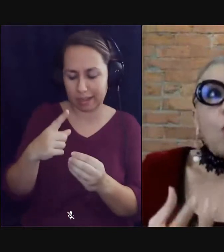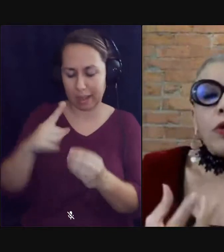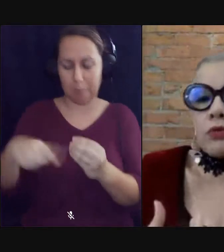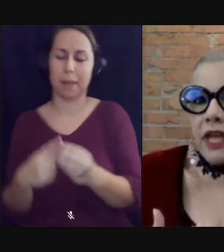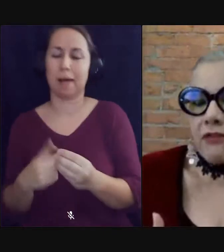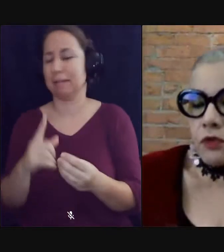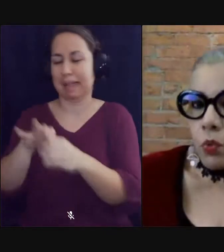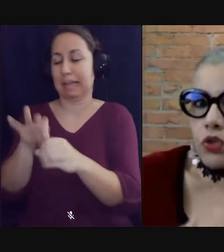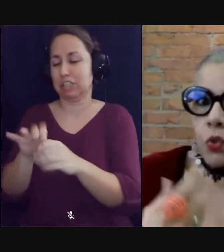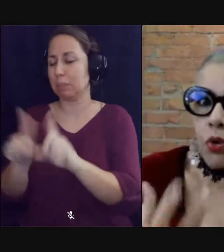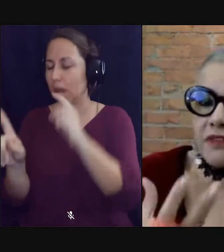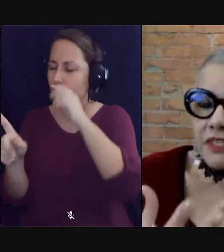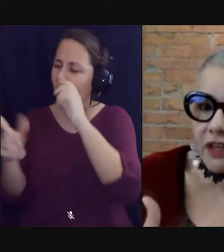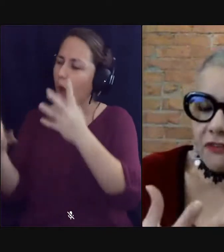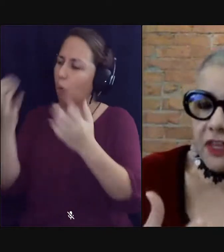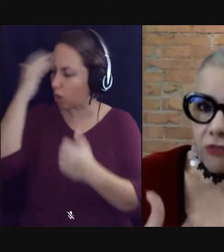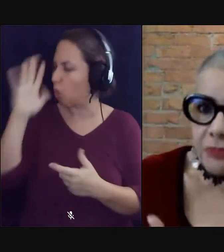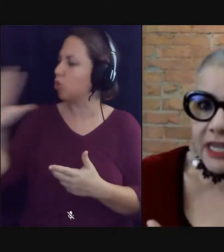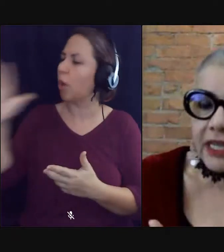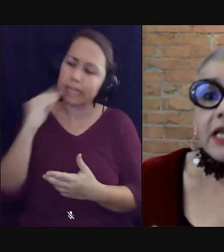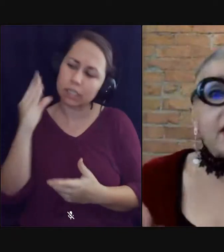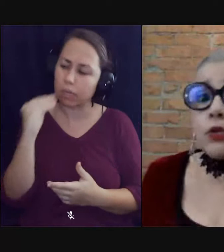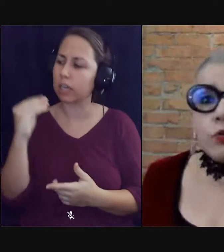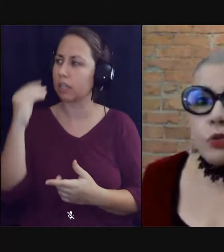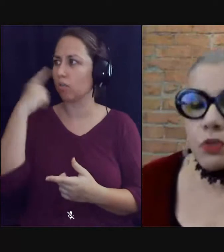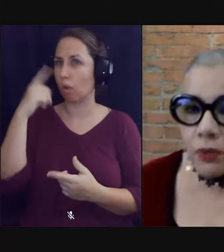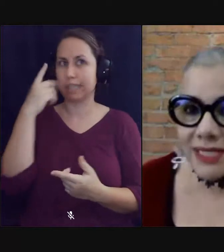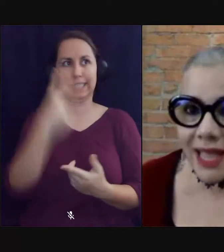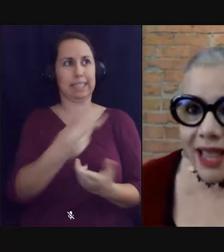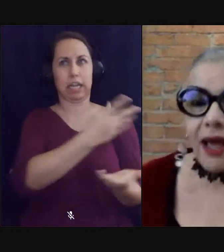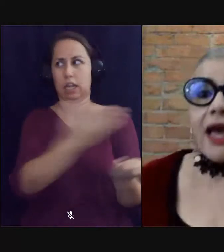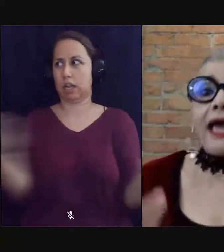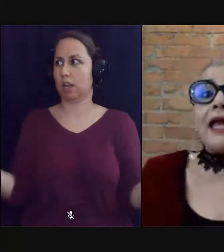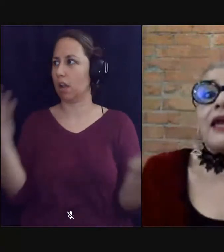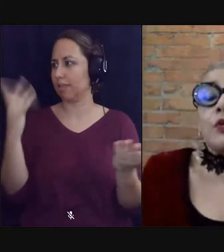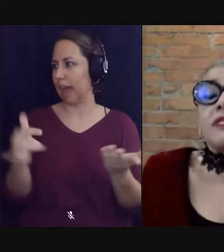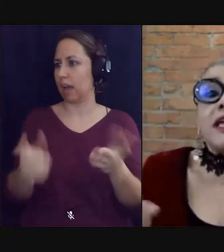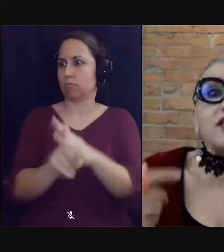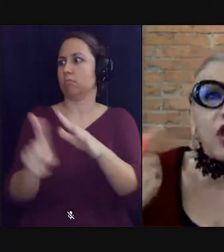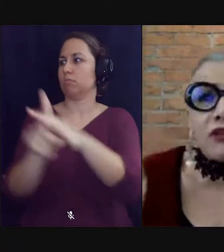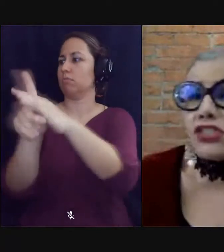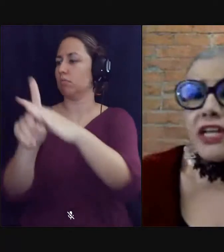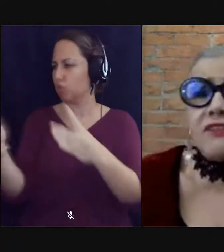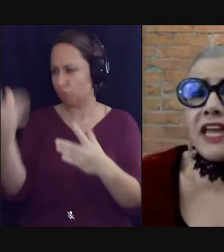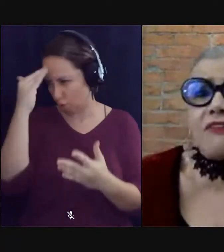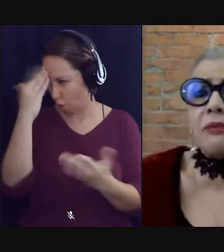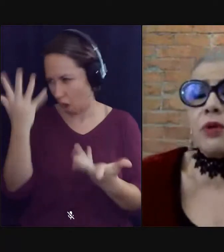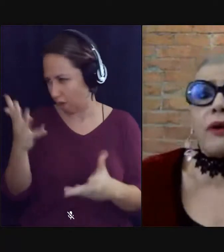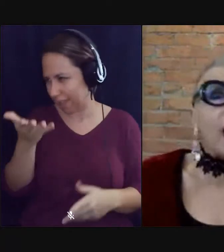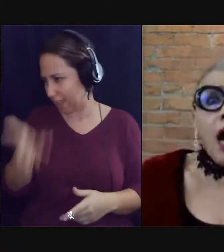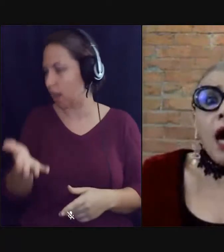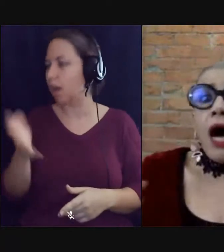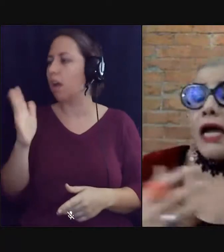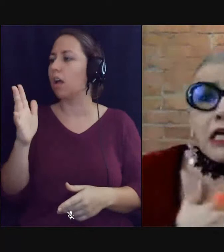know what it was like for you to watch all of this stuff erupting that you knew was always there. And that, like you were saying, this childish naivete of people